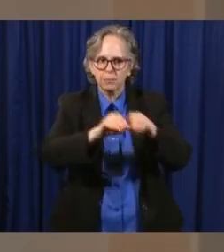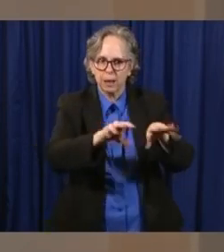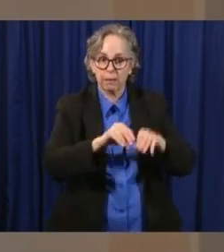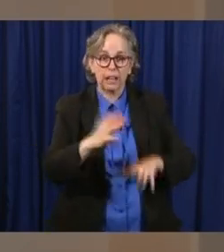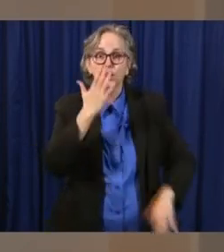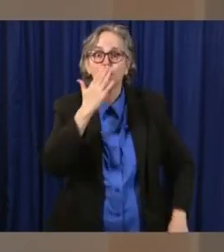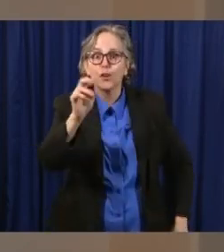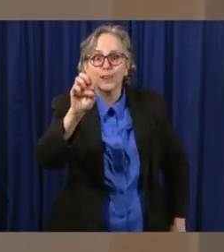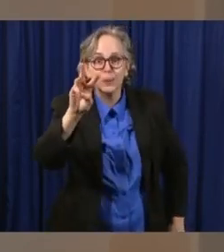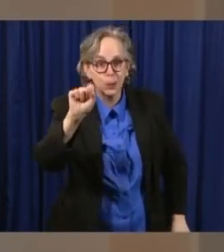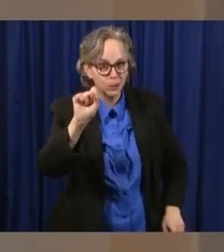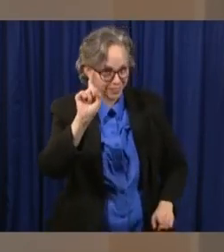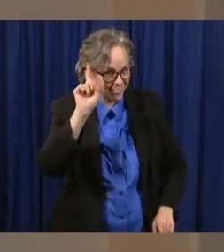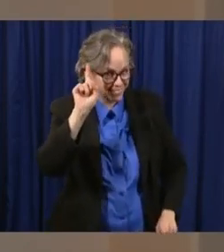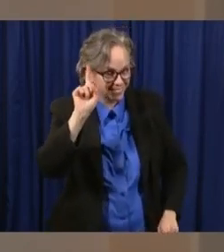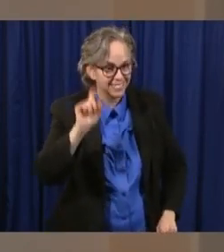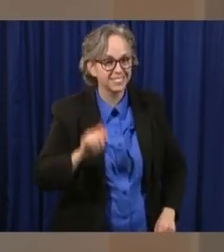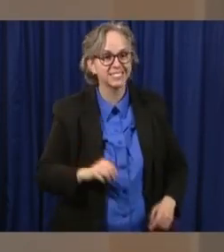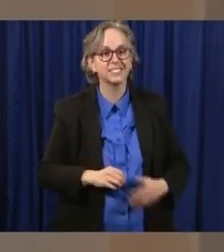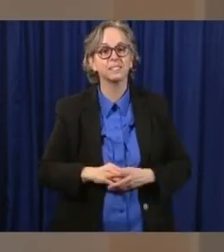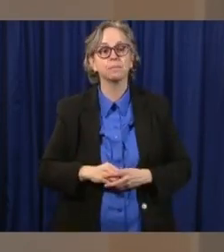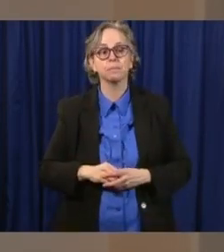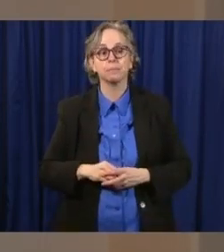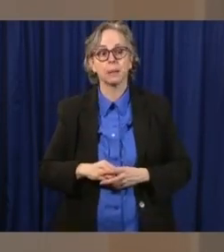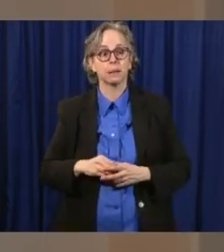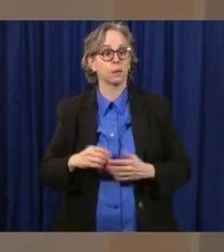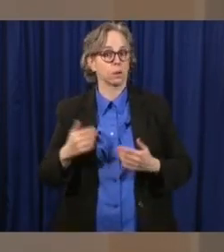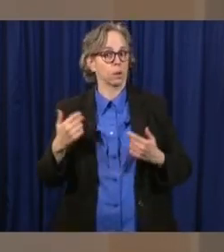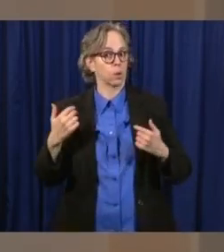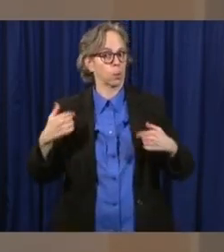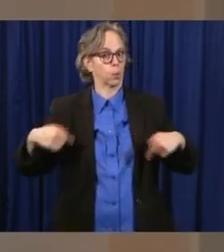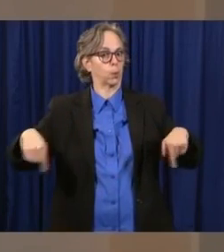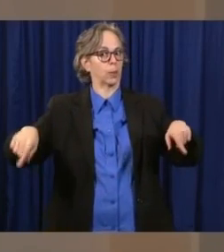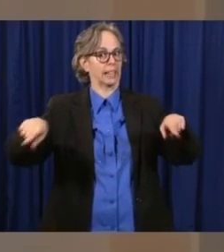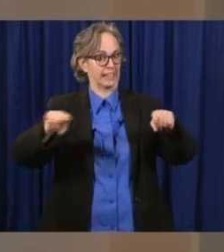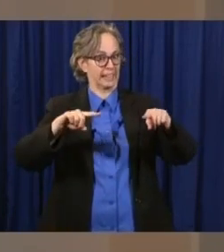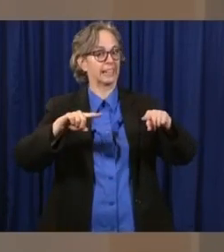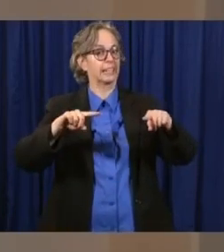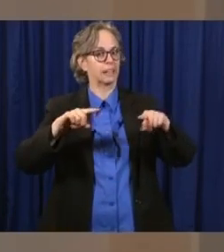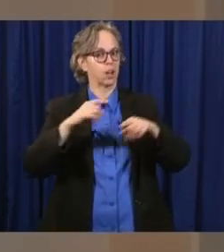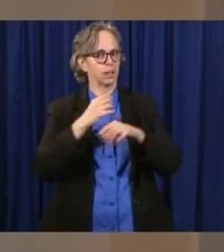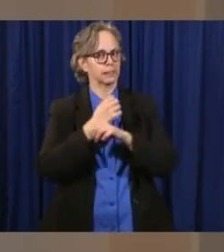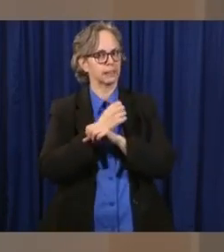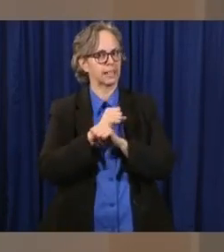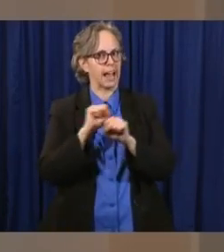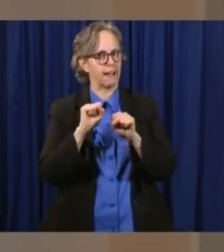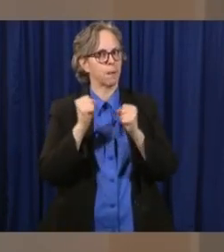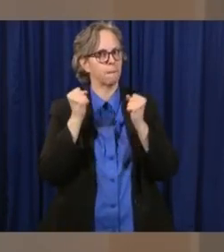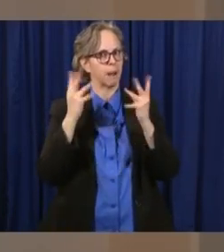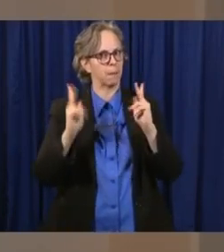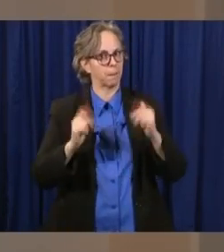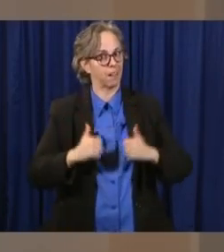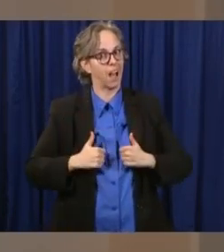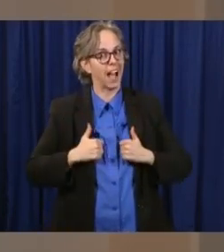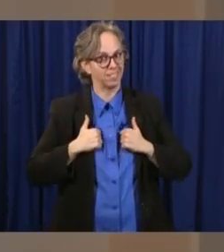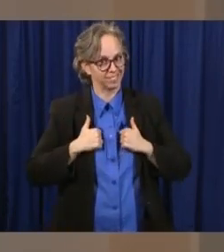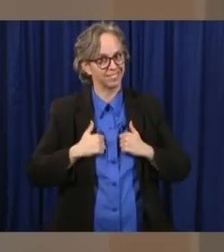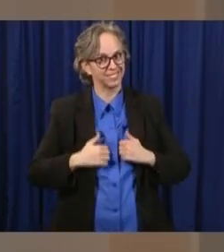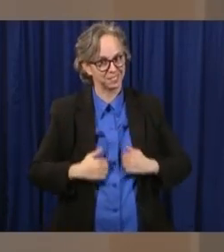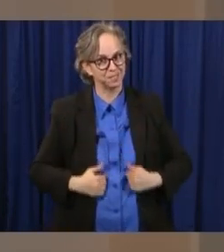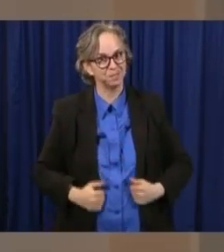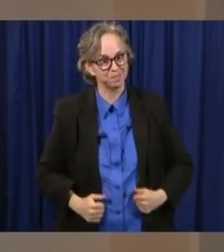because collectively, we as a state have saved a lot of lives and avoided the